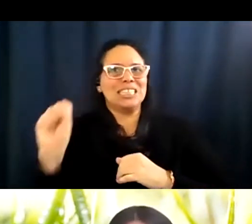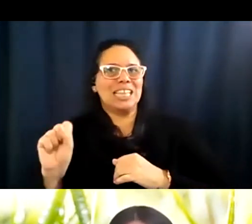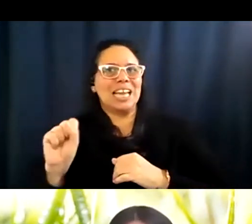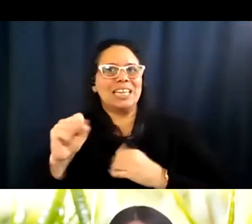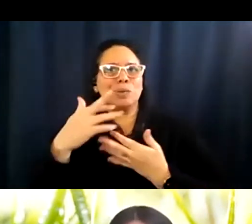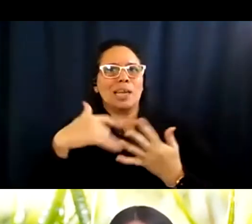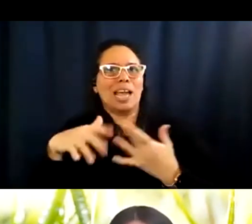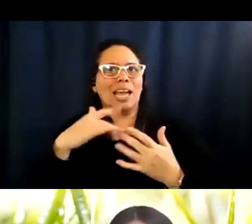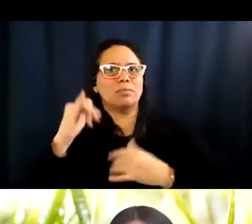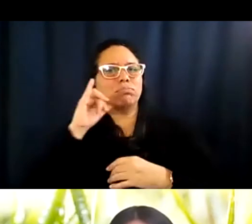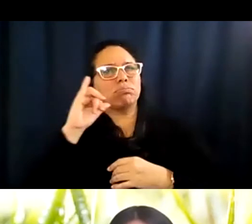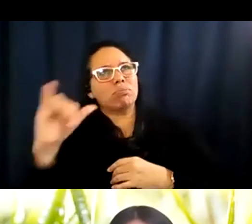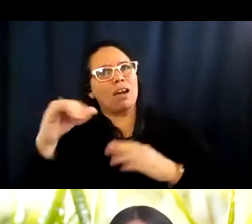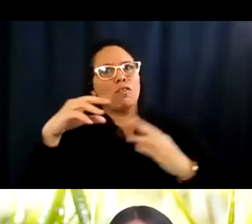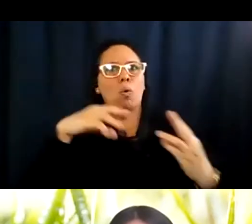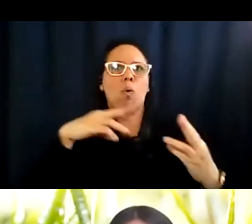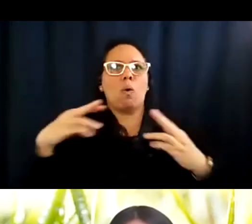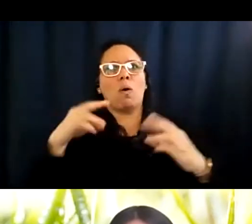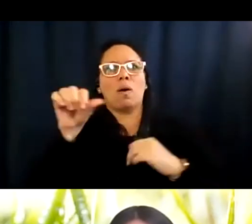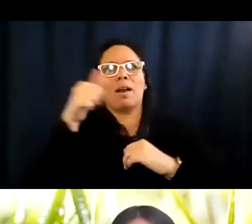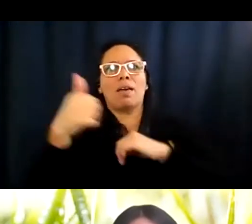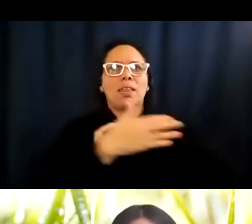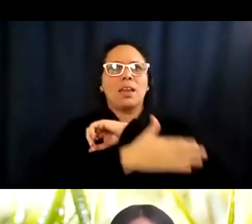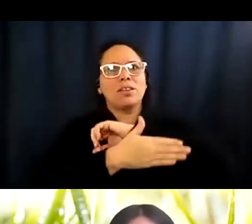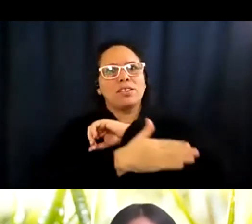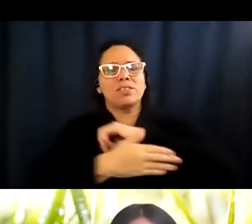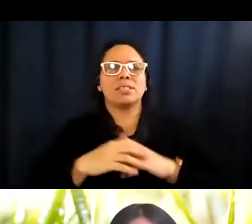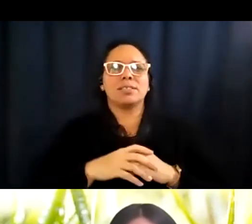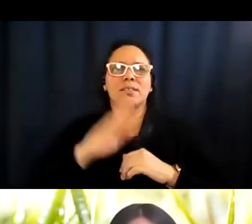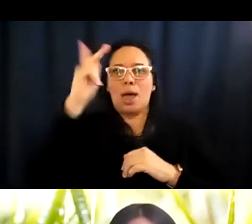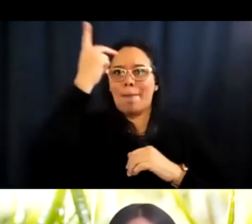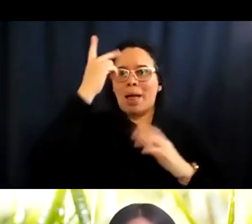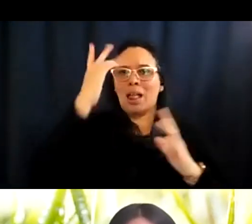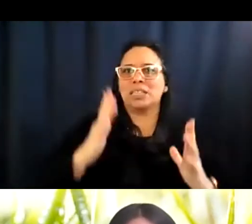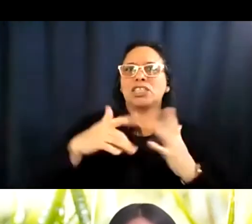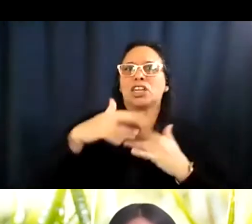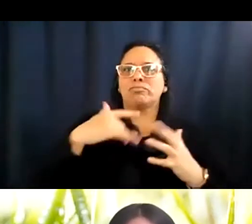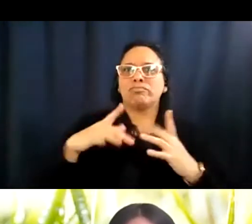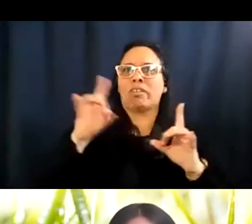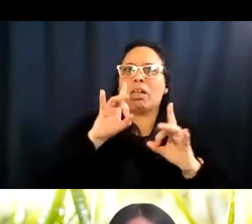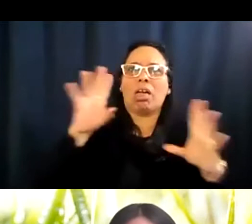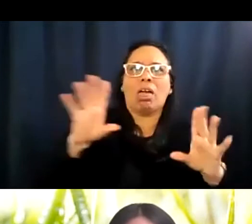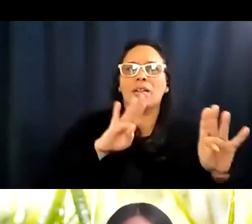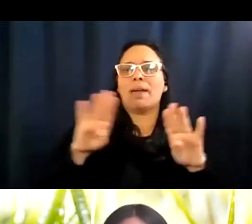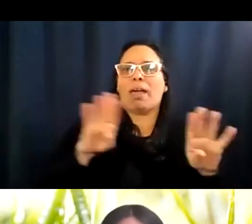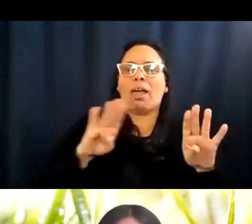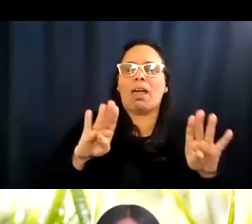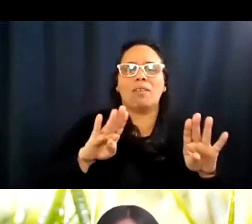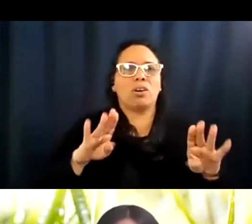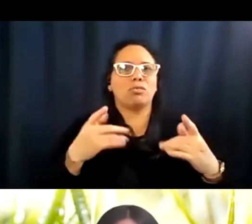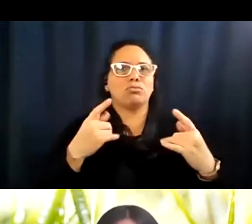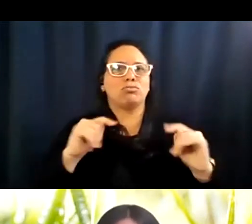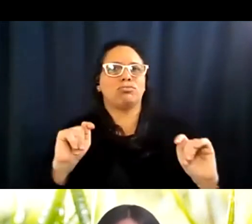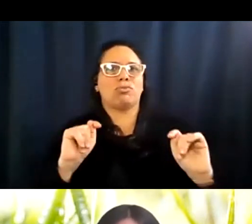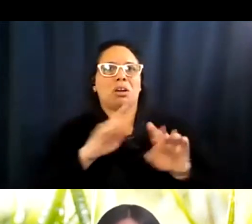in forever wars in faraway countries. Politicians were engaging in corrupt behavior while trying to